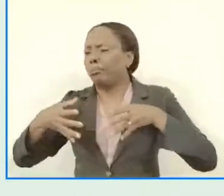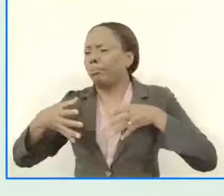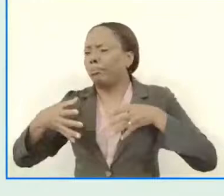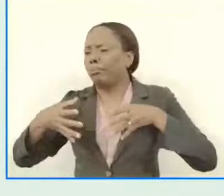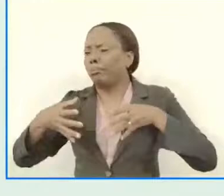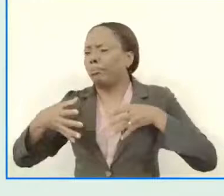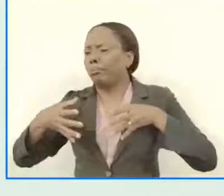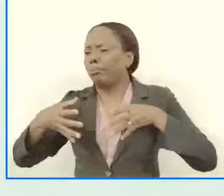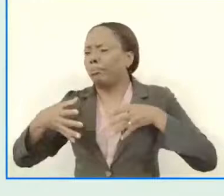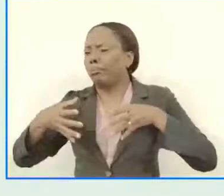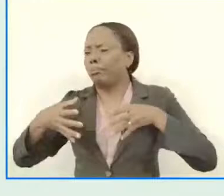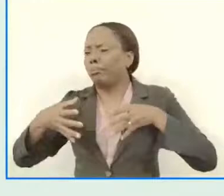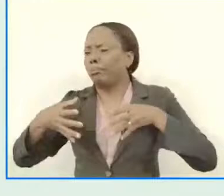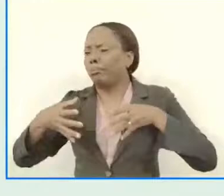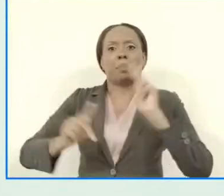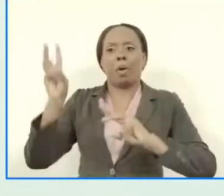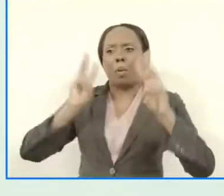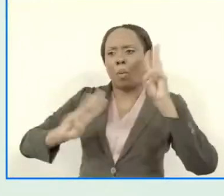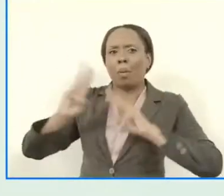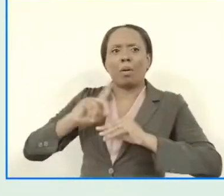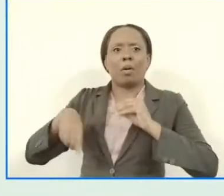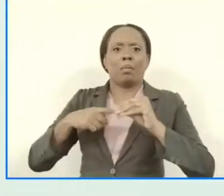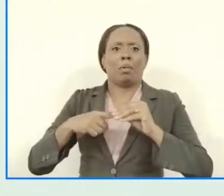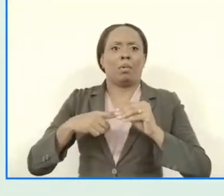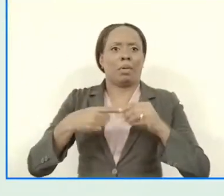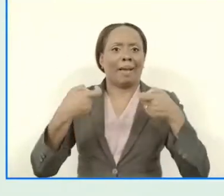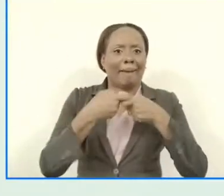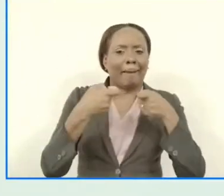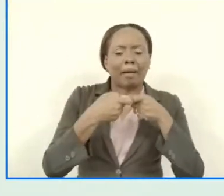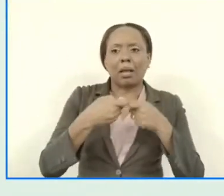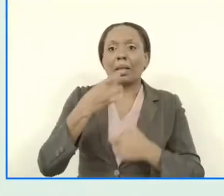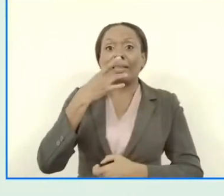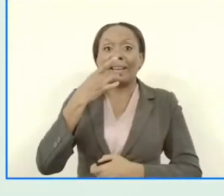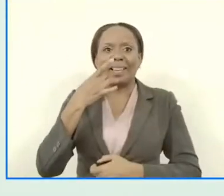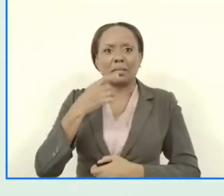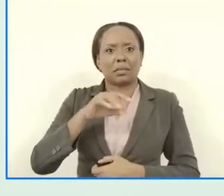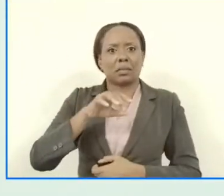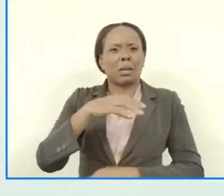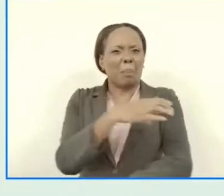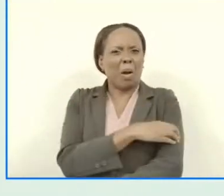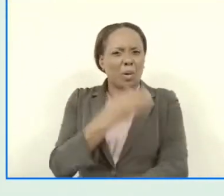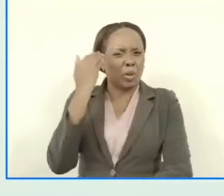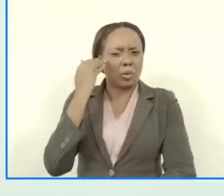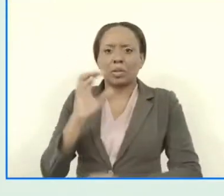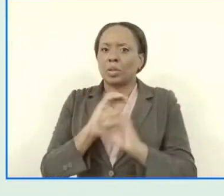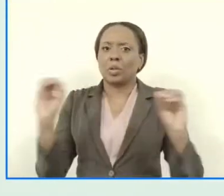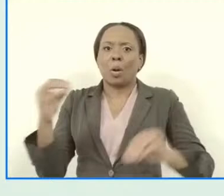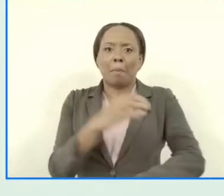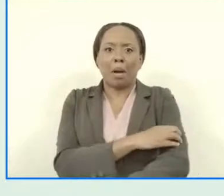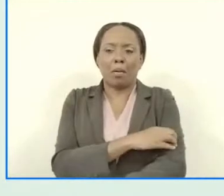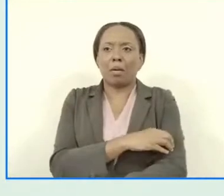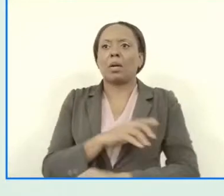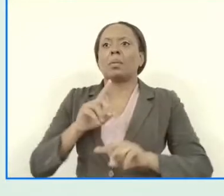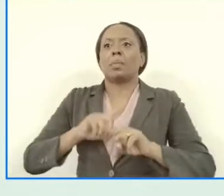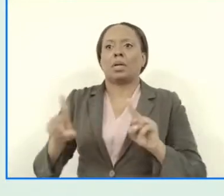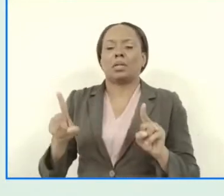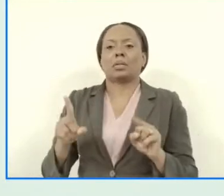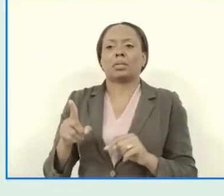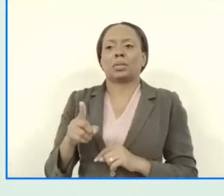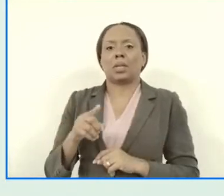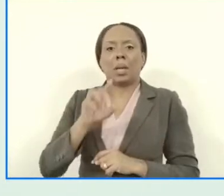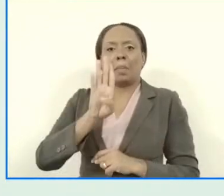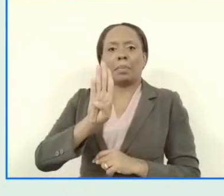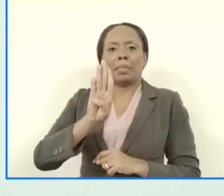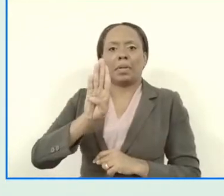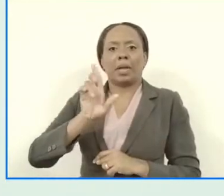respect of electricity, and officials from Light and Power and the technical persons will be here or are here and